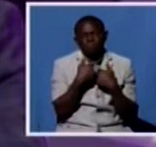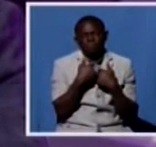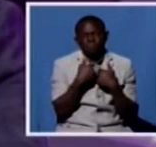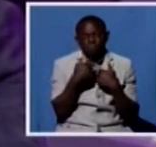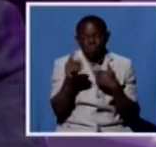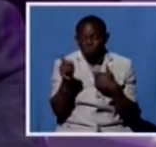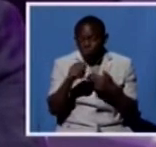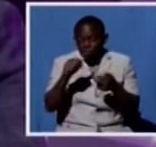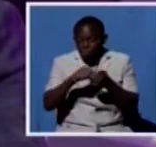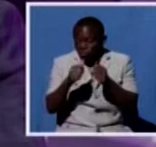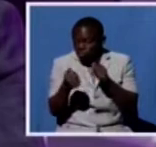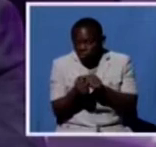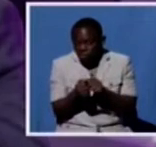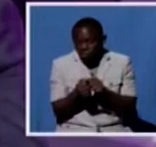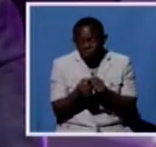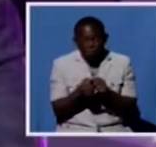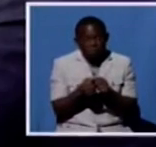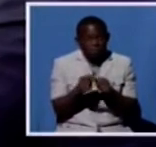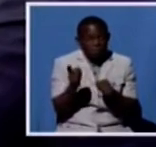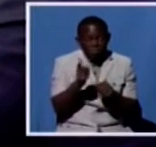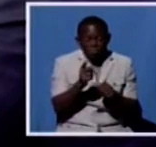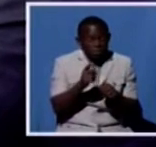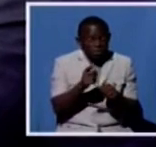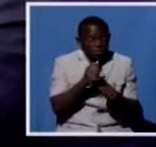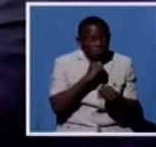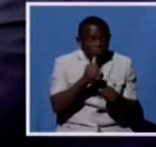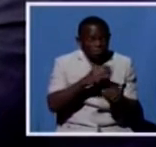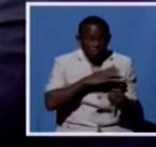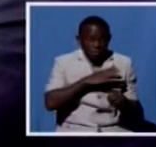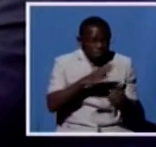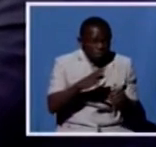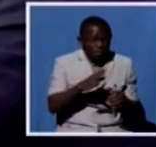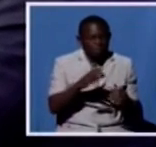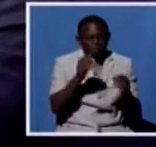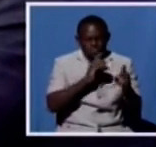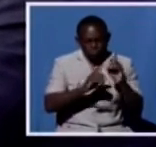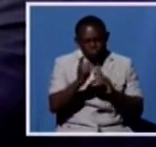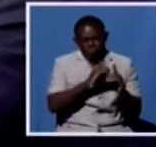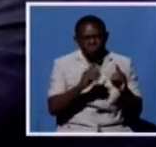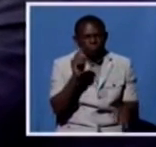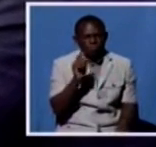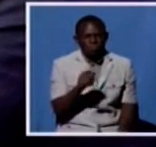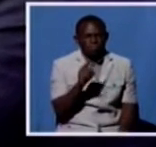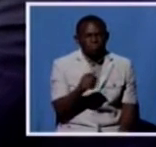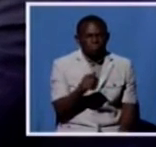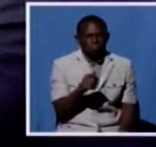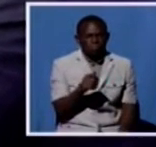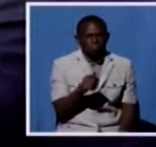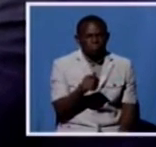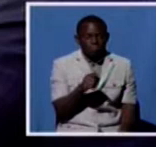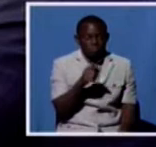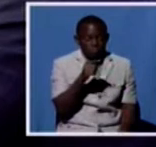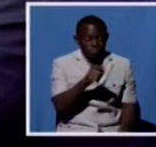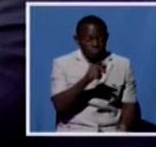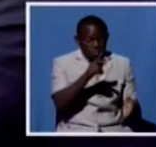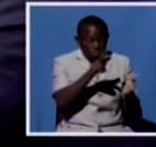problem, and from there we agree, essentially, because we do not sign on those contracts, so we cannot go direct to